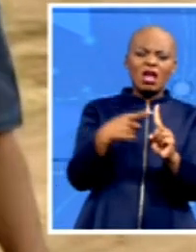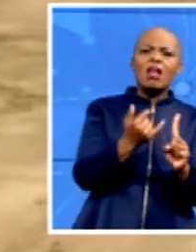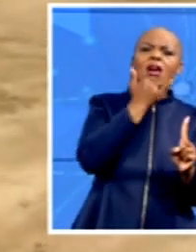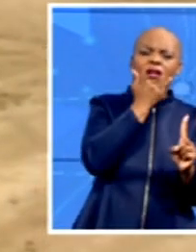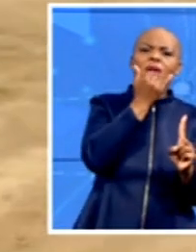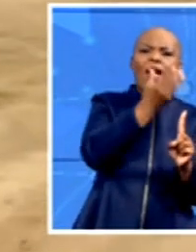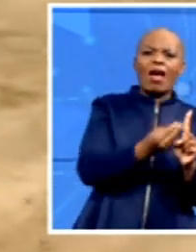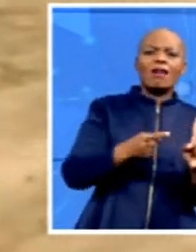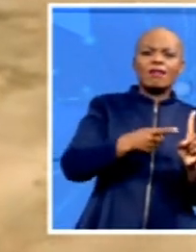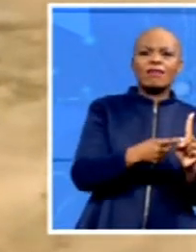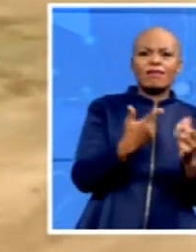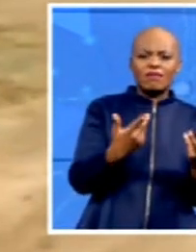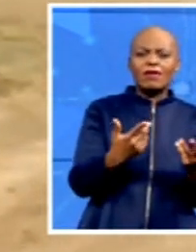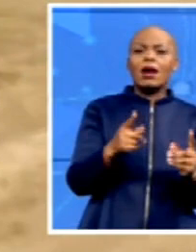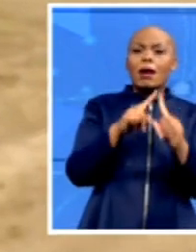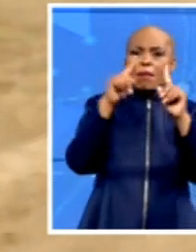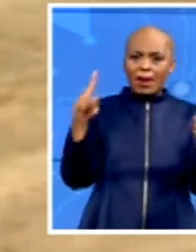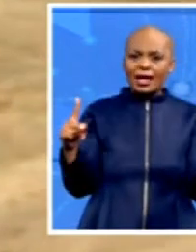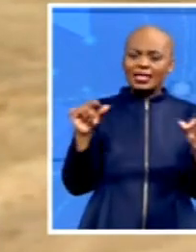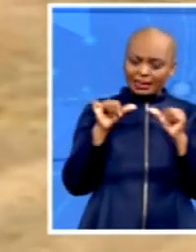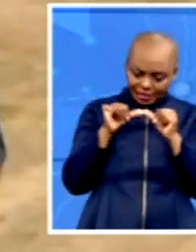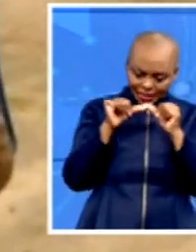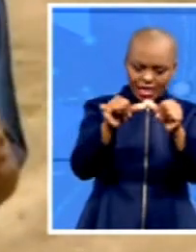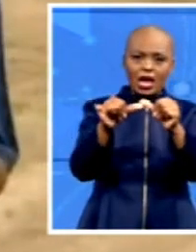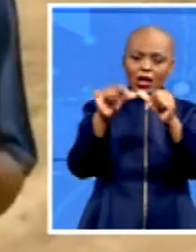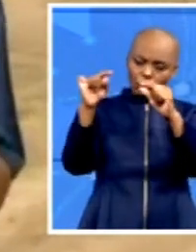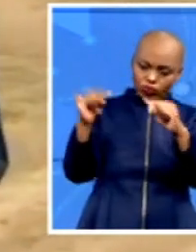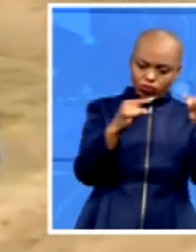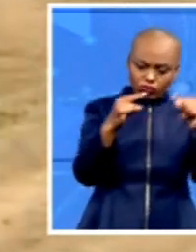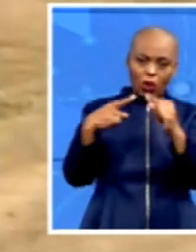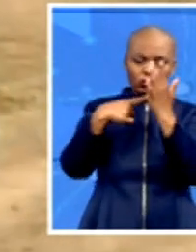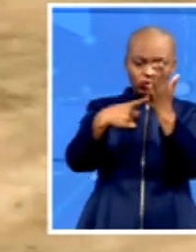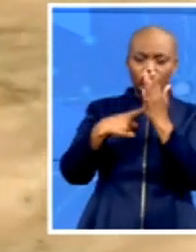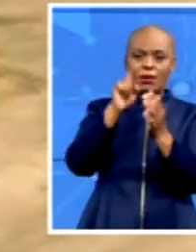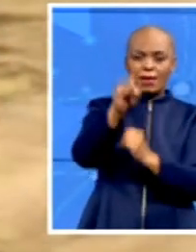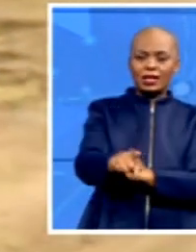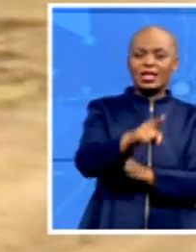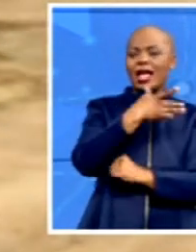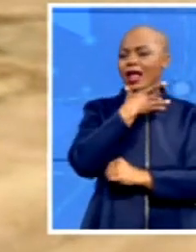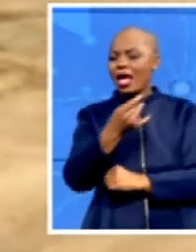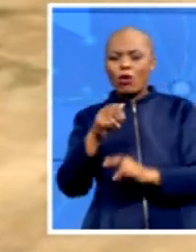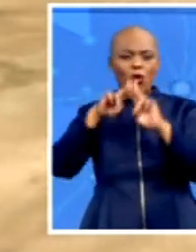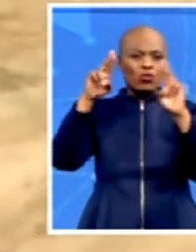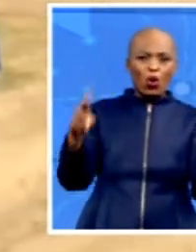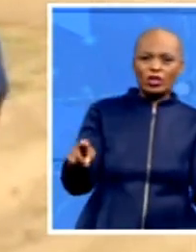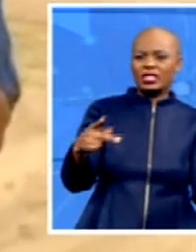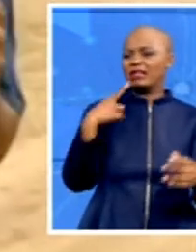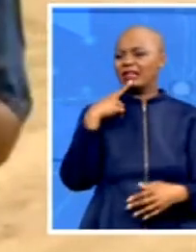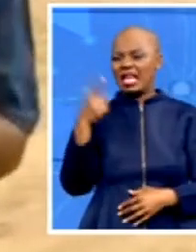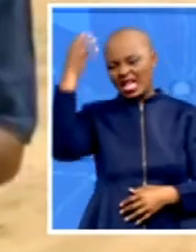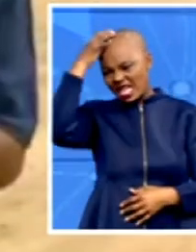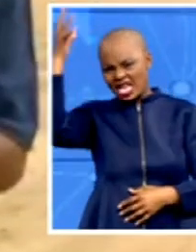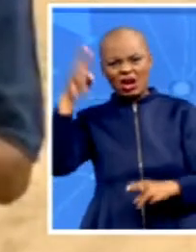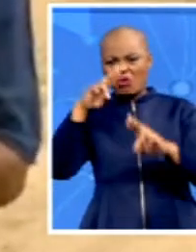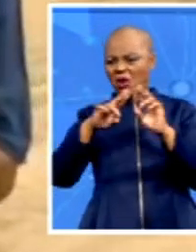because whether they like it or not, saying that the king is the rightful king, and saying that the